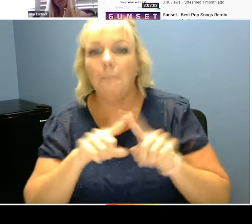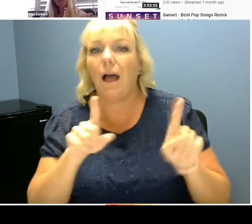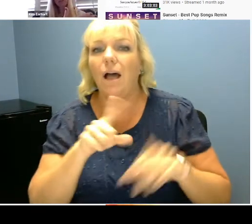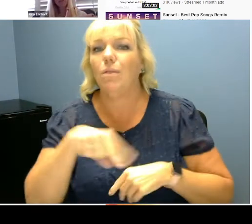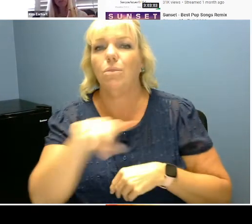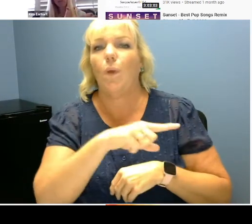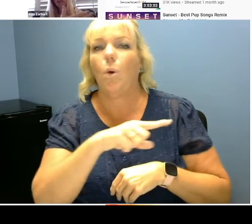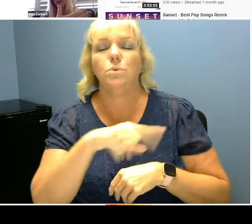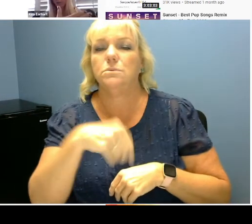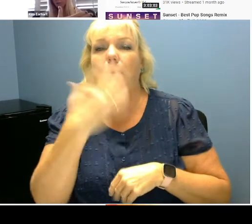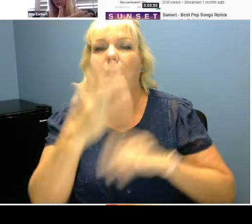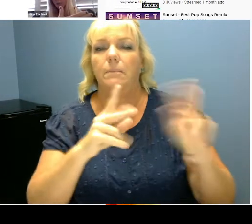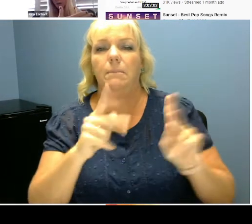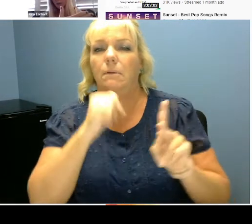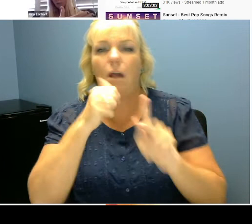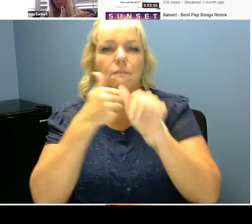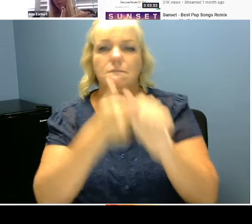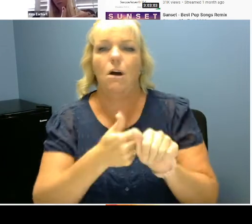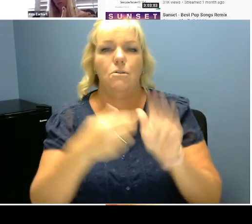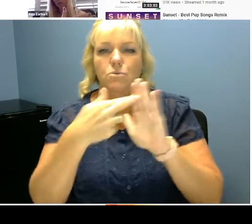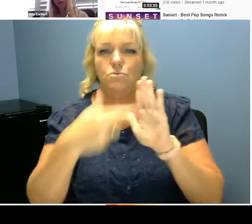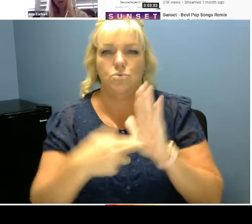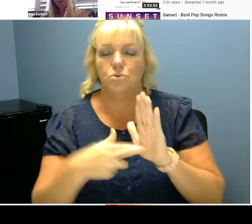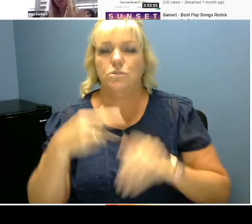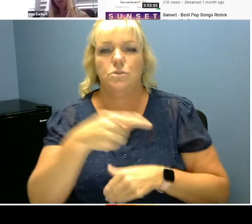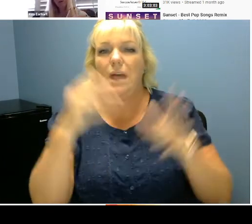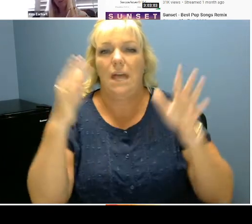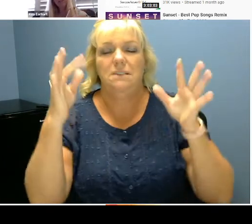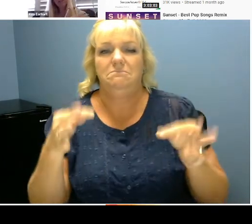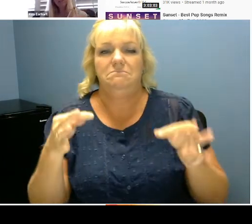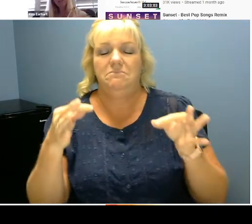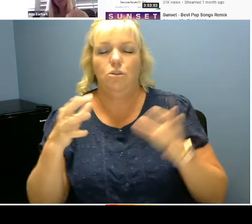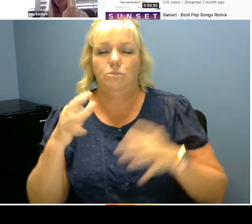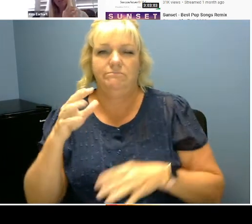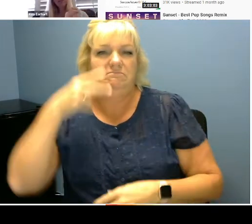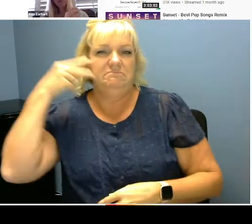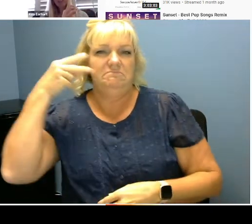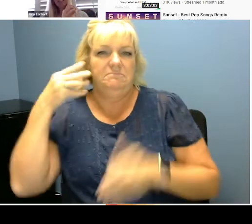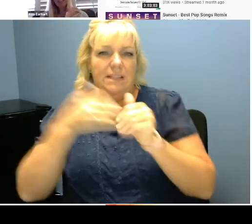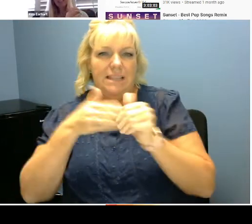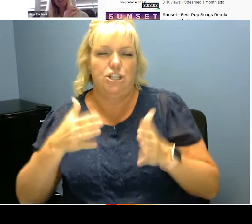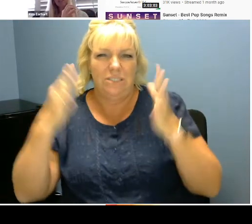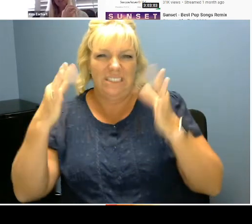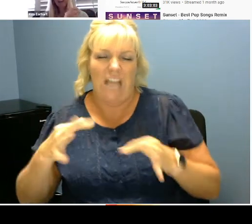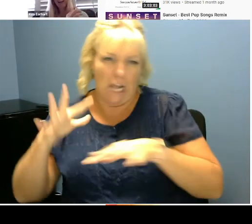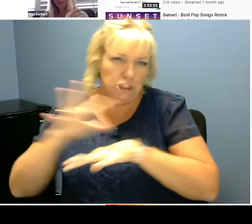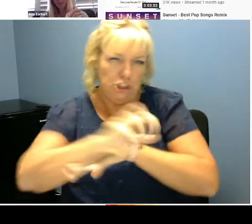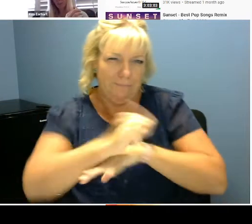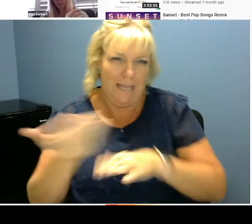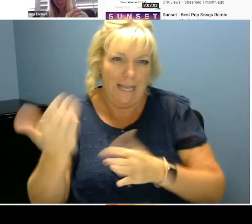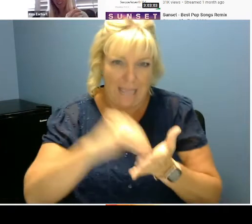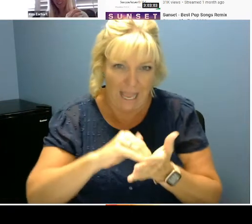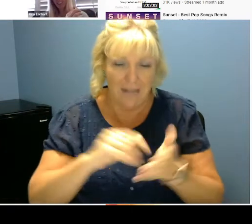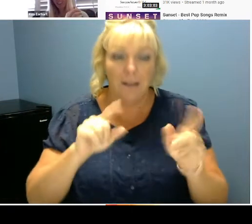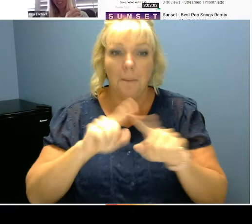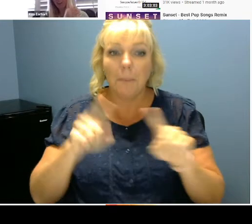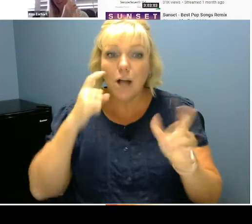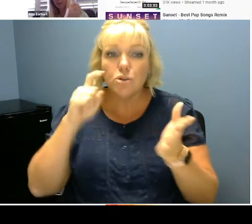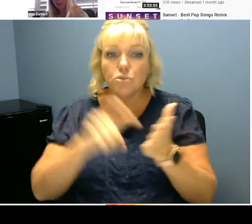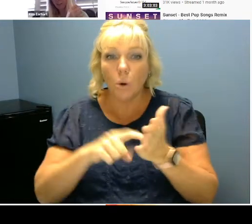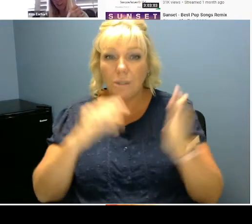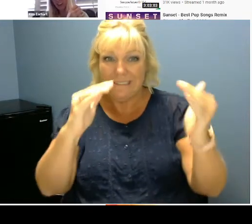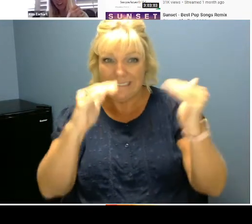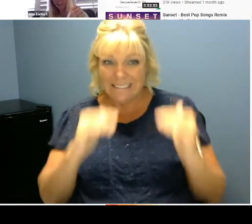have numbers in terms of the export of tobacco in 44, but just 40 years after